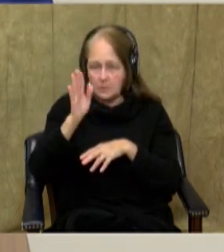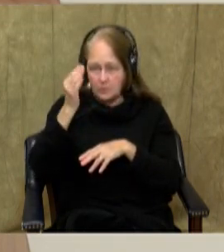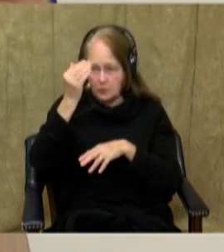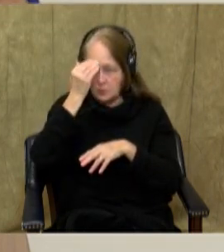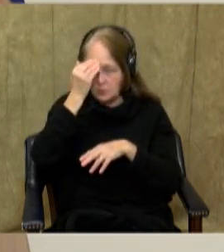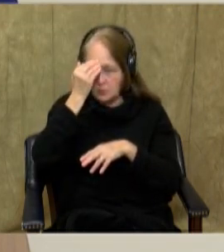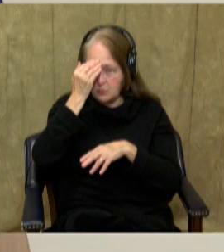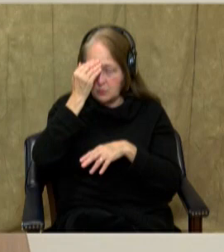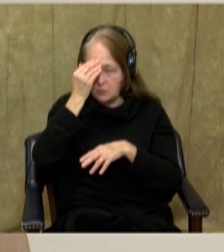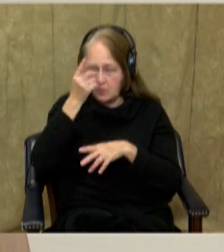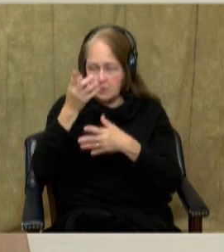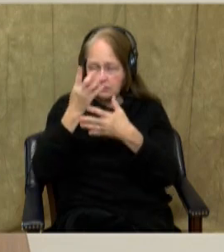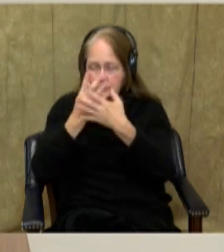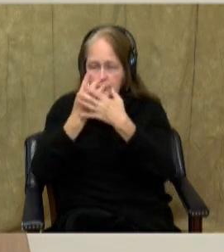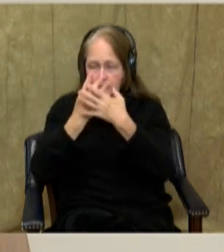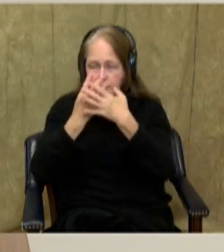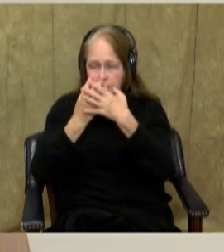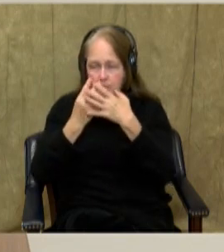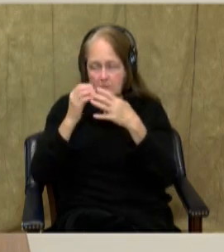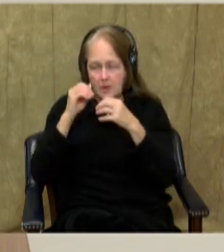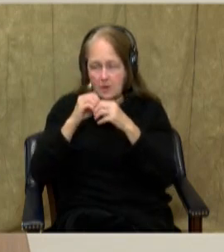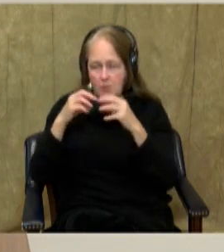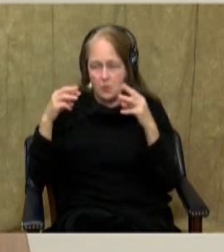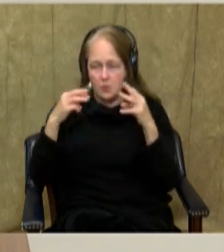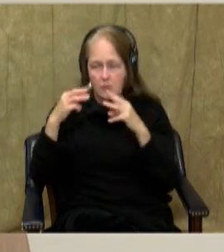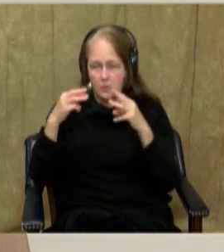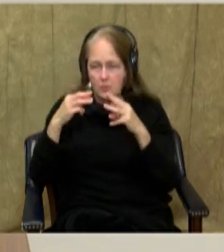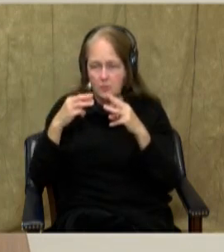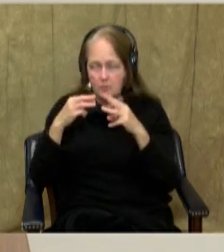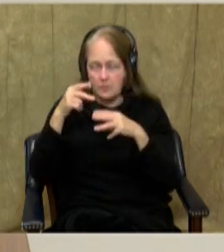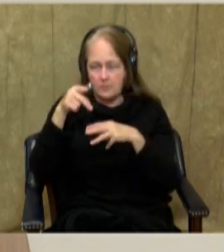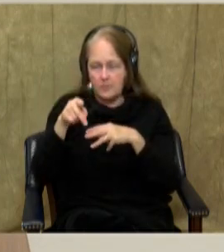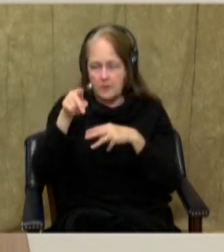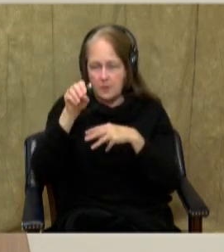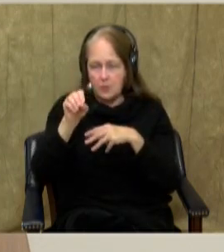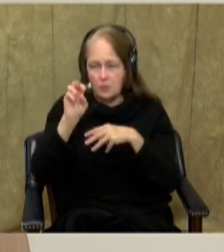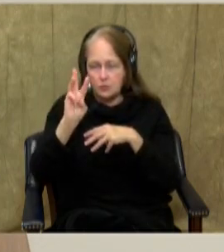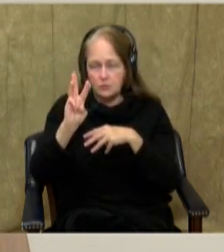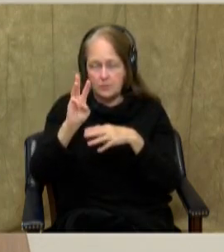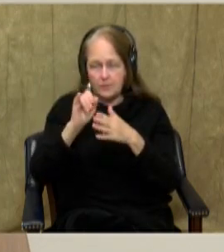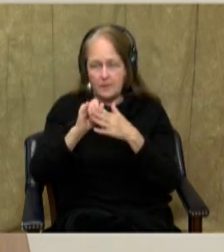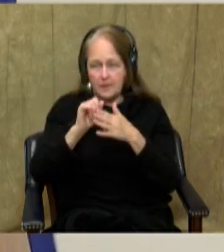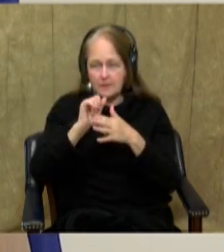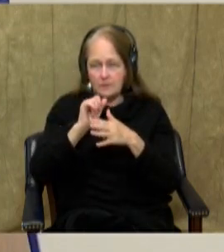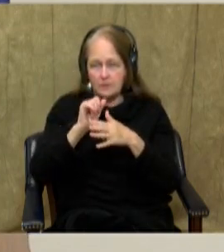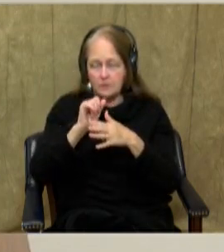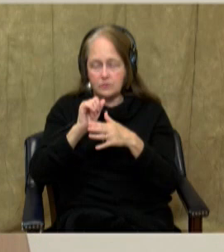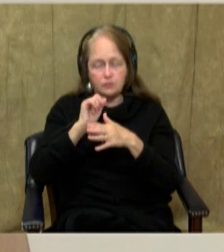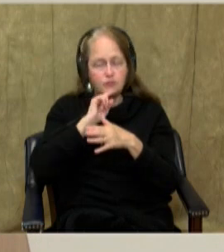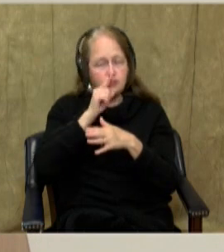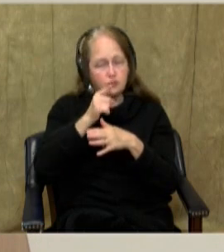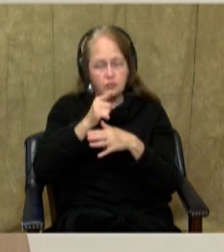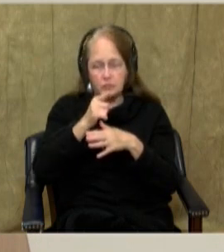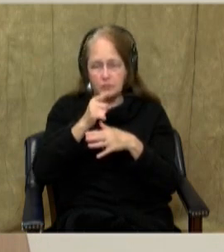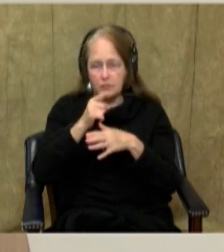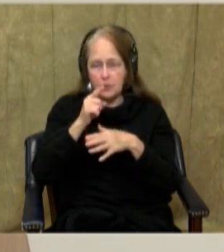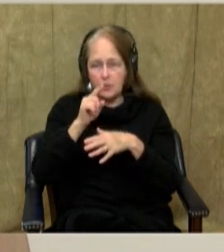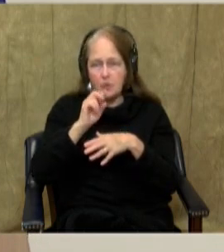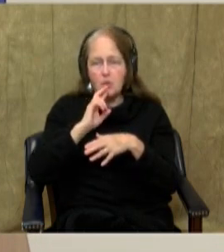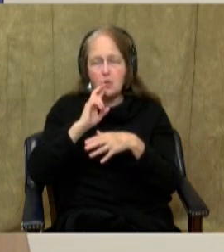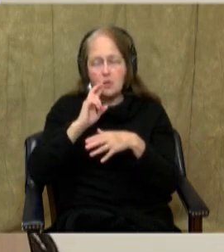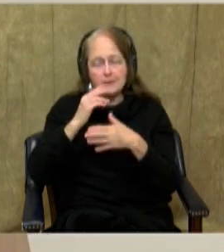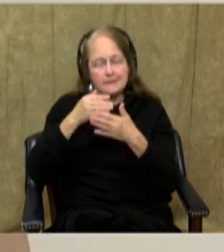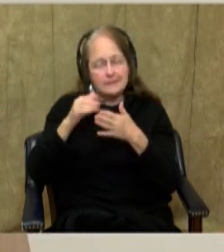knew that he was a prisoner of war, they knew that this is not, what I'm saying is not true. They're actually torturing us, so send